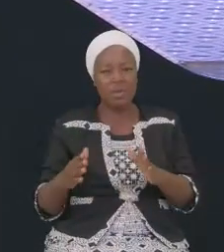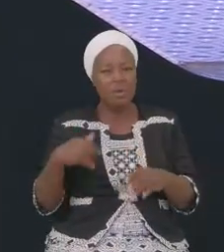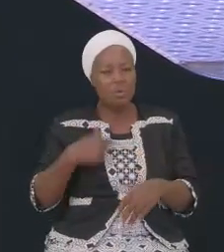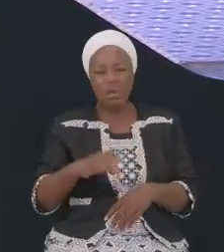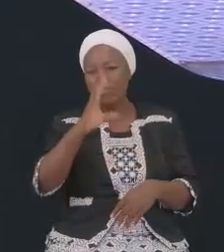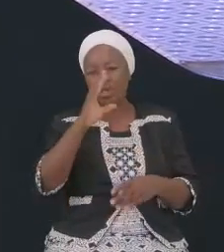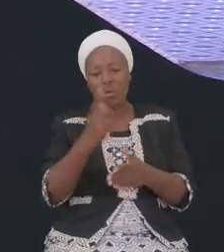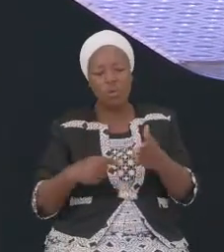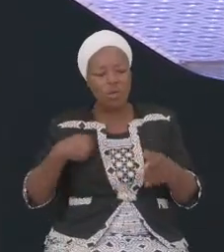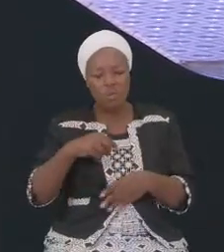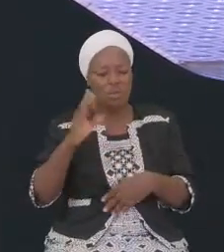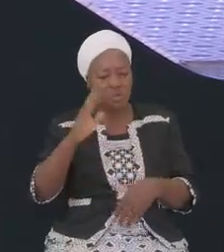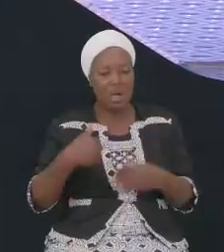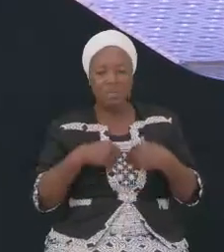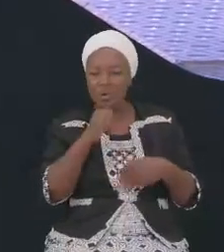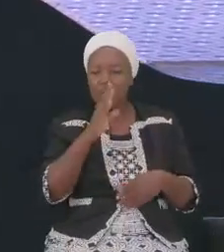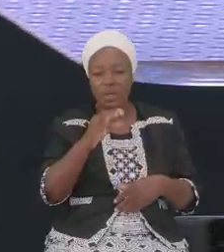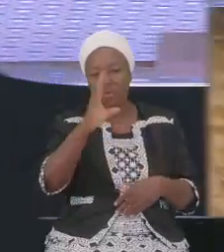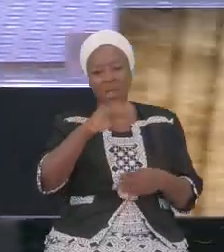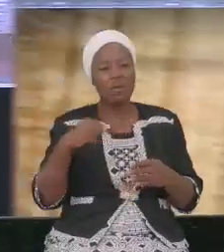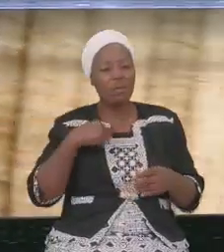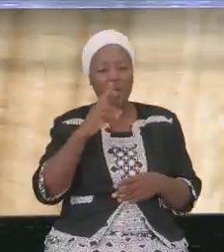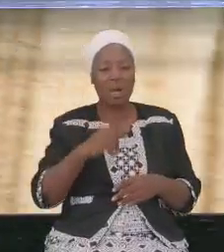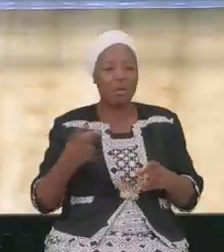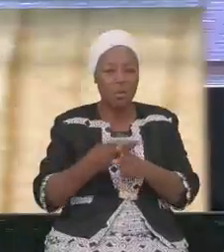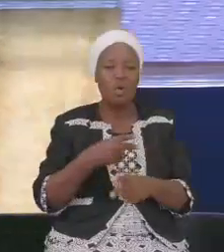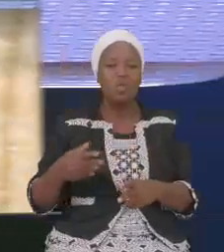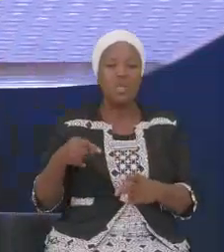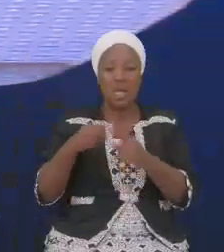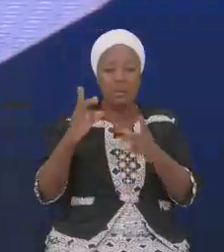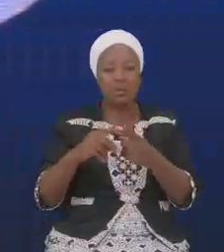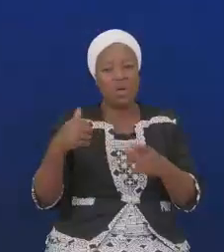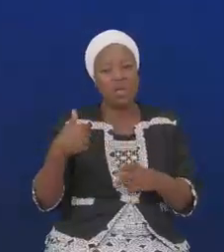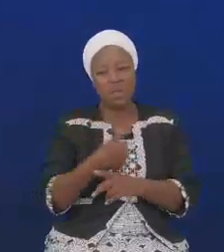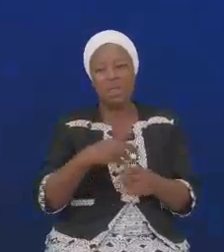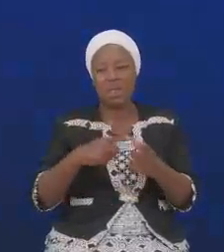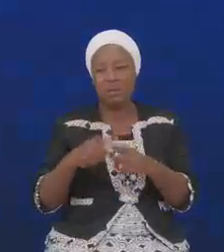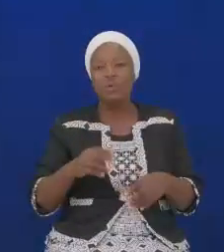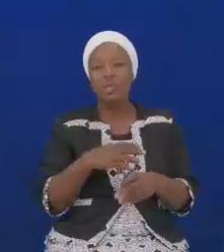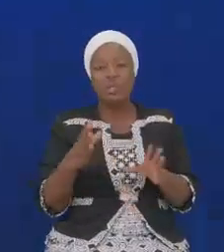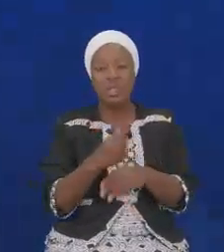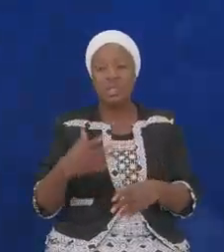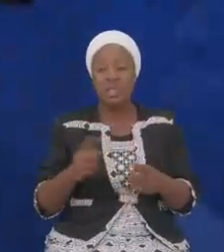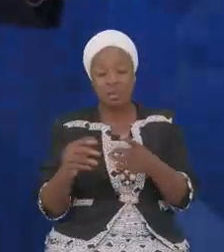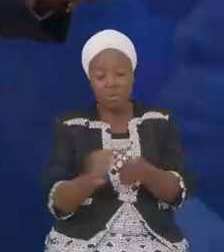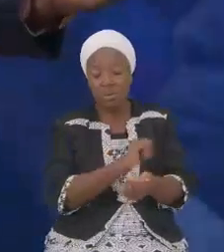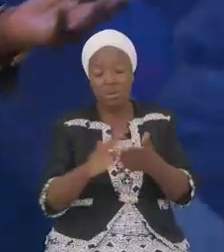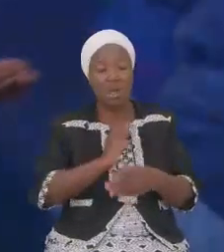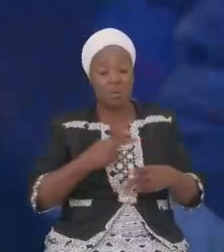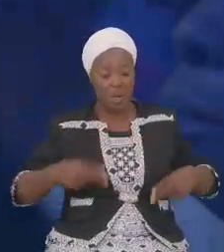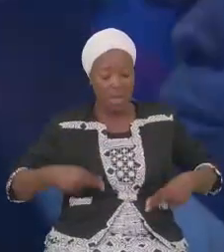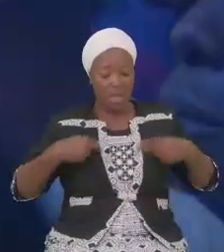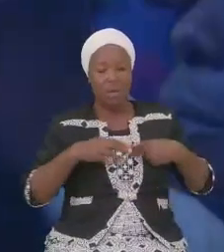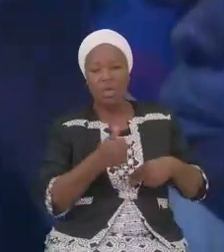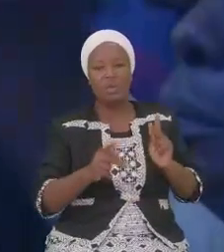Our worst enemies. And we take things that destroy our health. Other people are